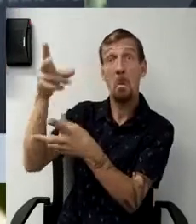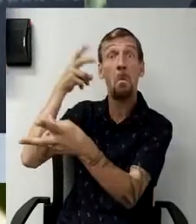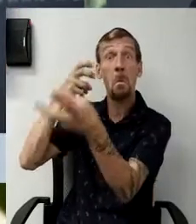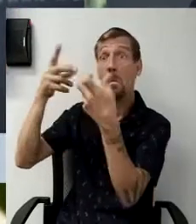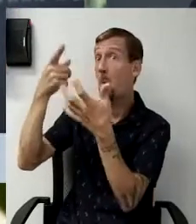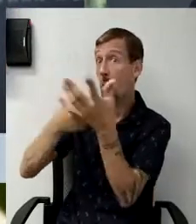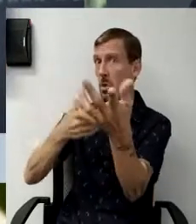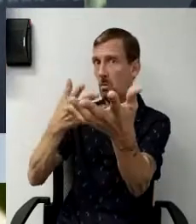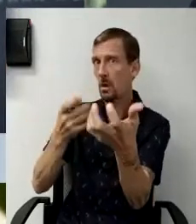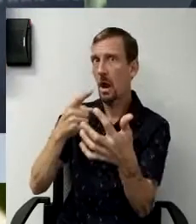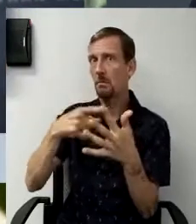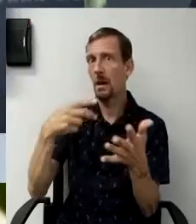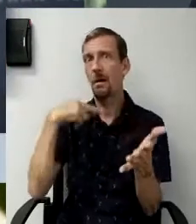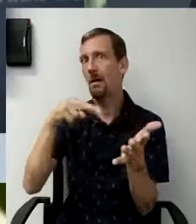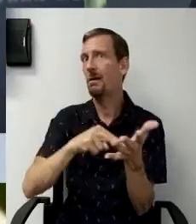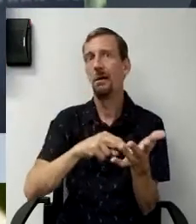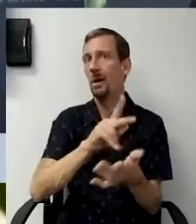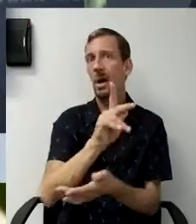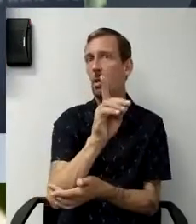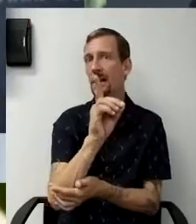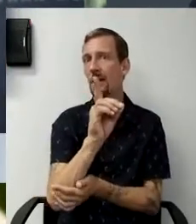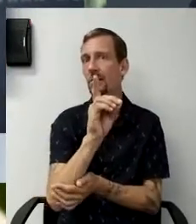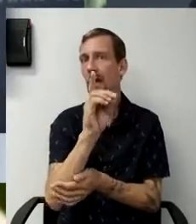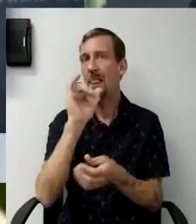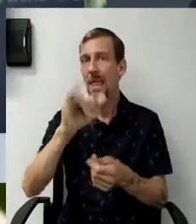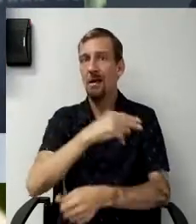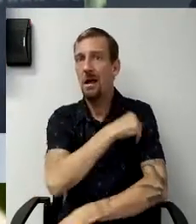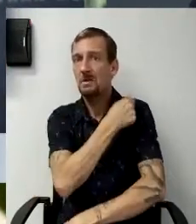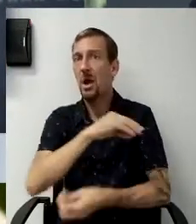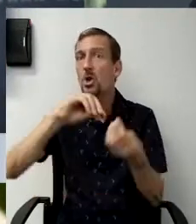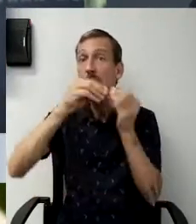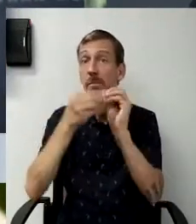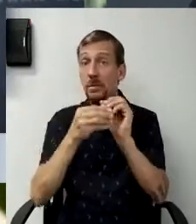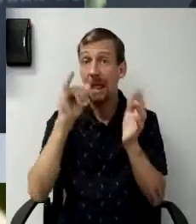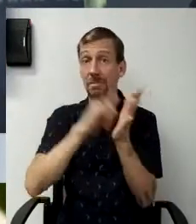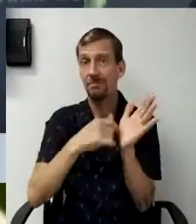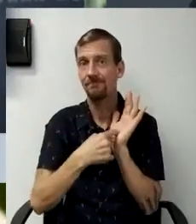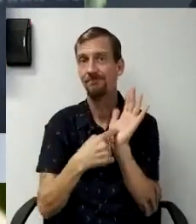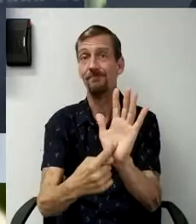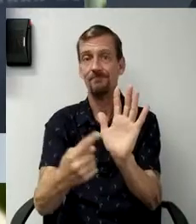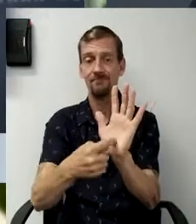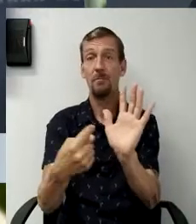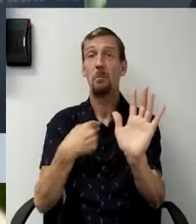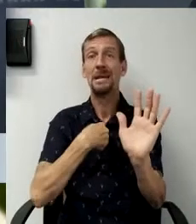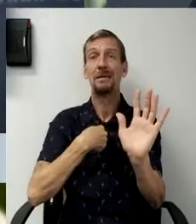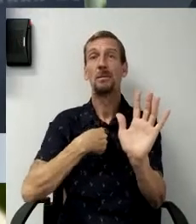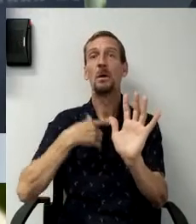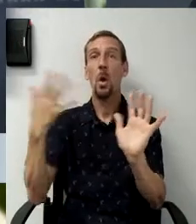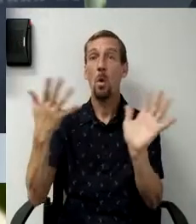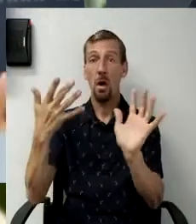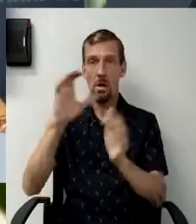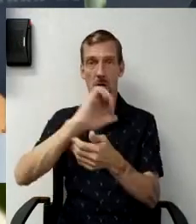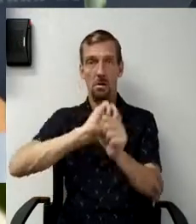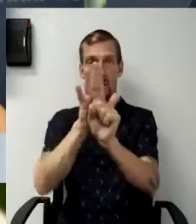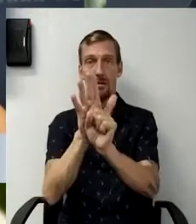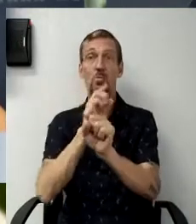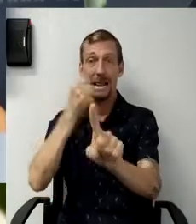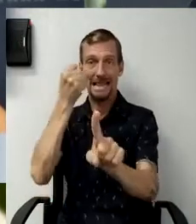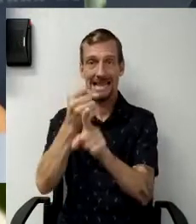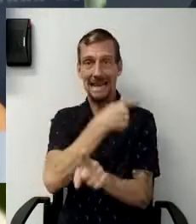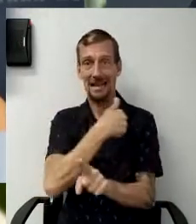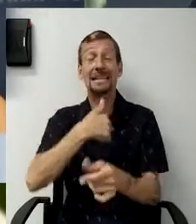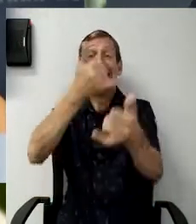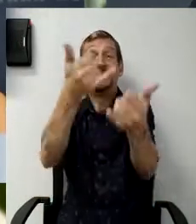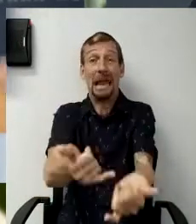I watch Quia Delta's numbers because that is the indicator to me of how COVID is affecting us